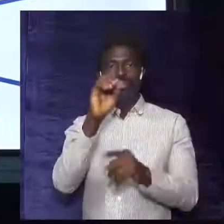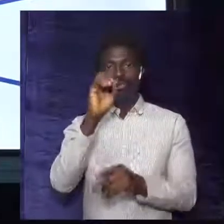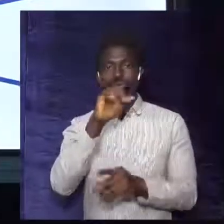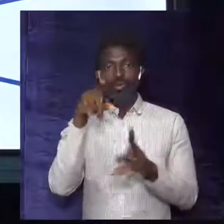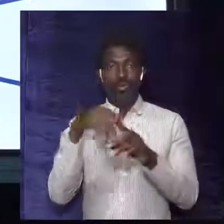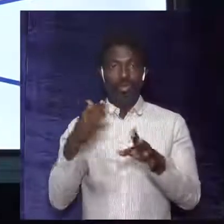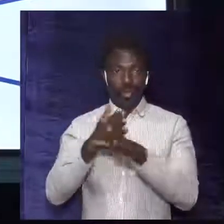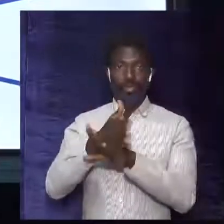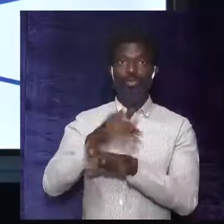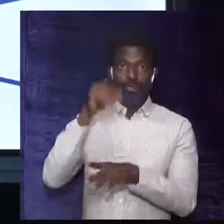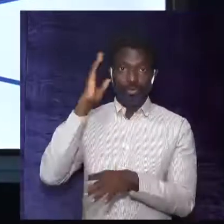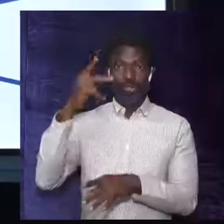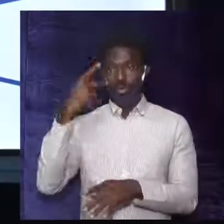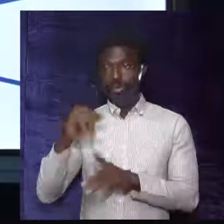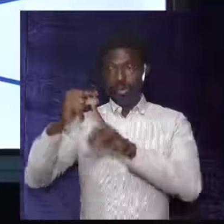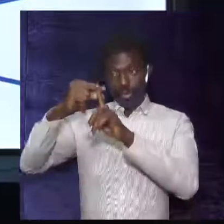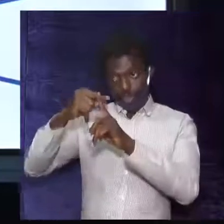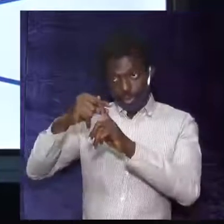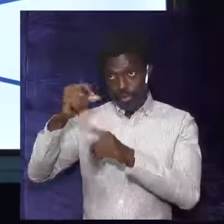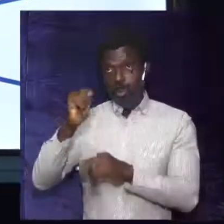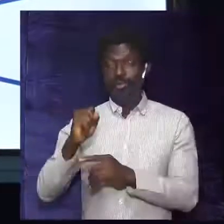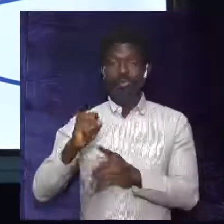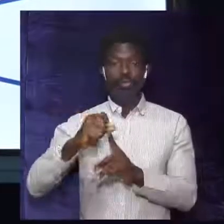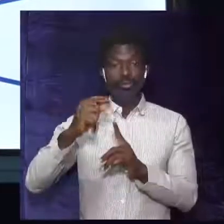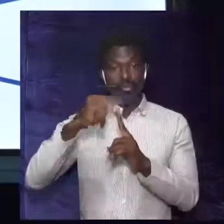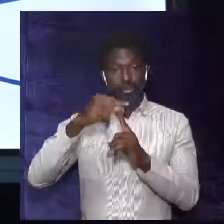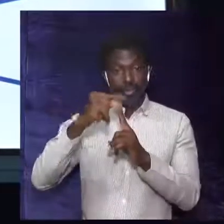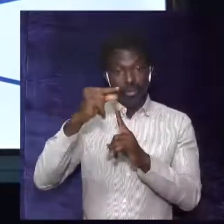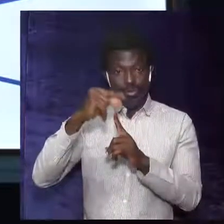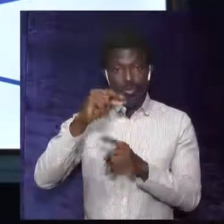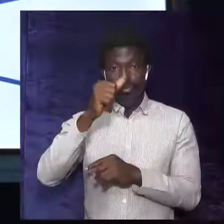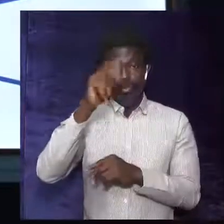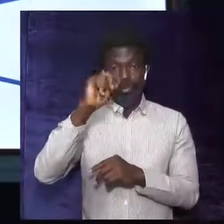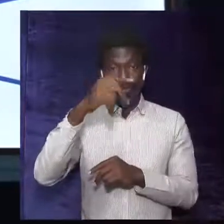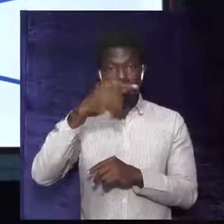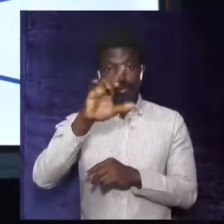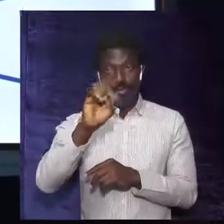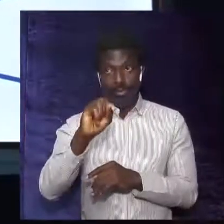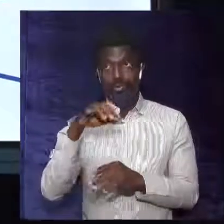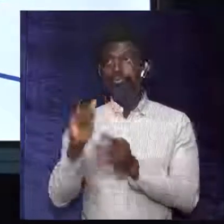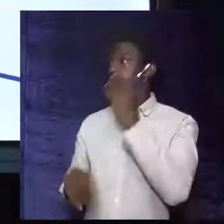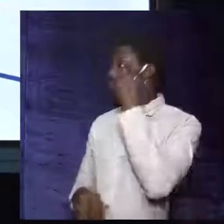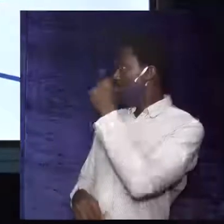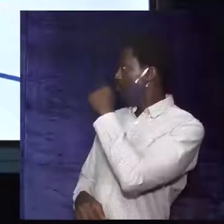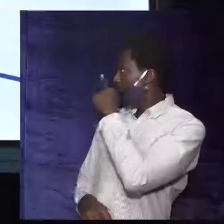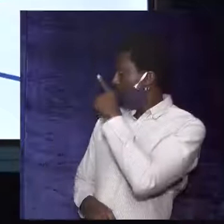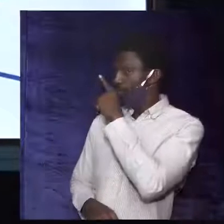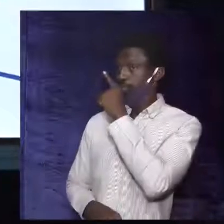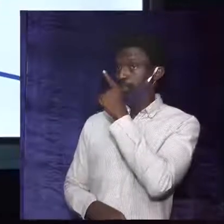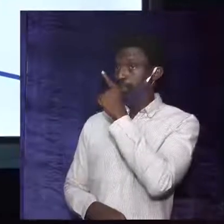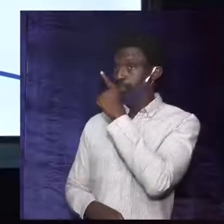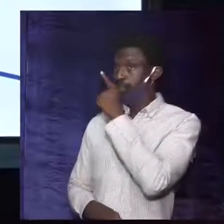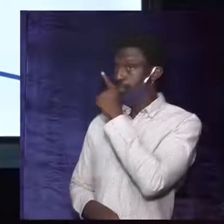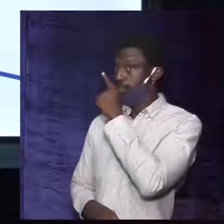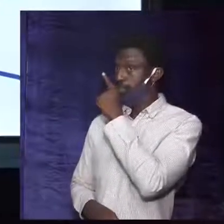happens? Automatically you will see angles formed. This is an angle that has been formed as a result of the lines meeting. This is another